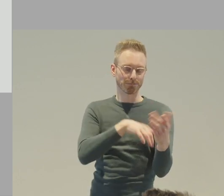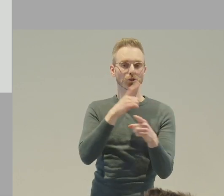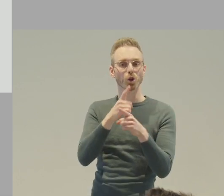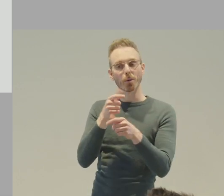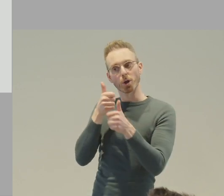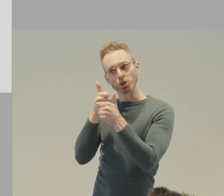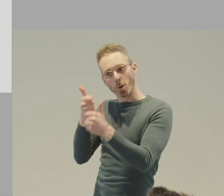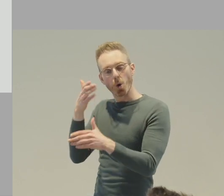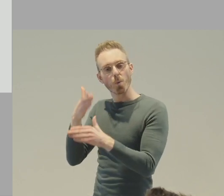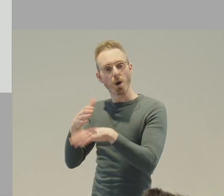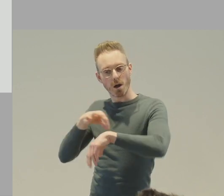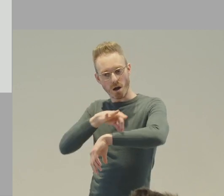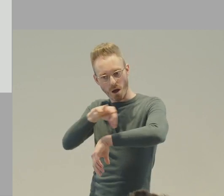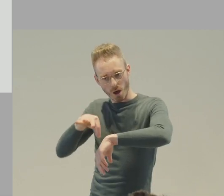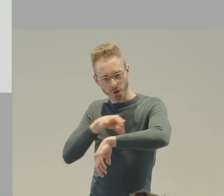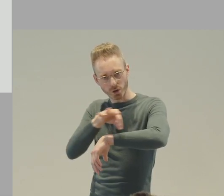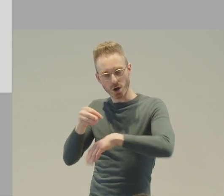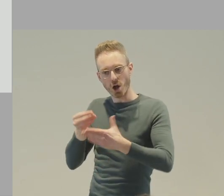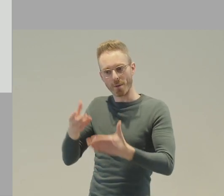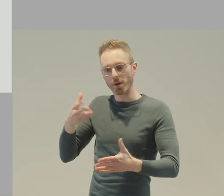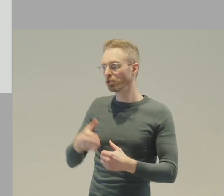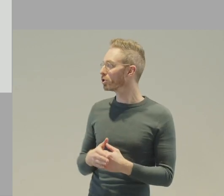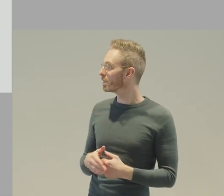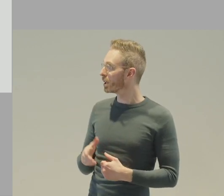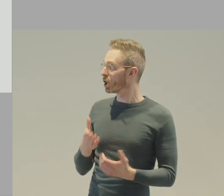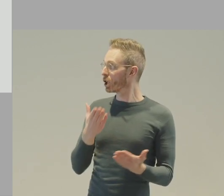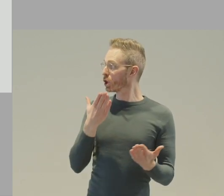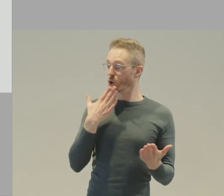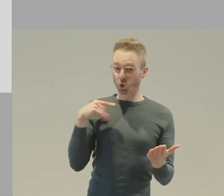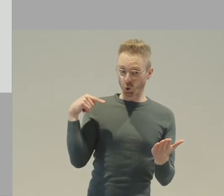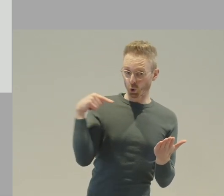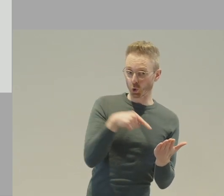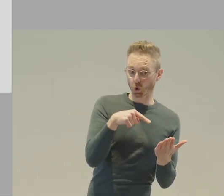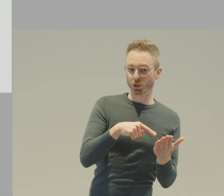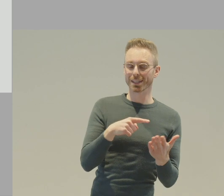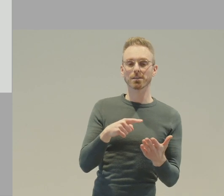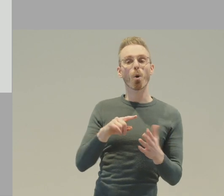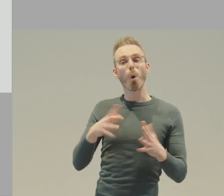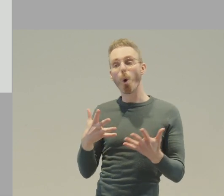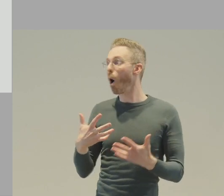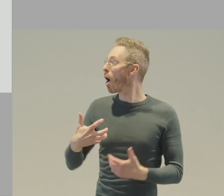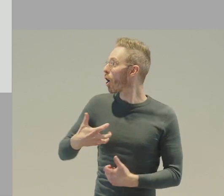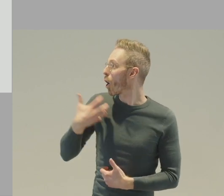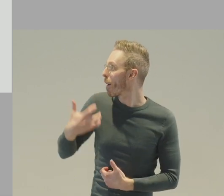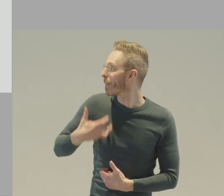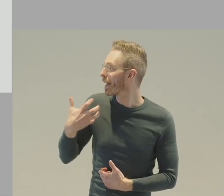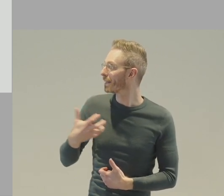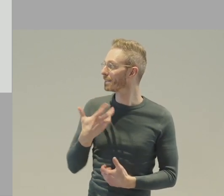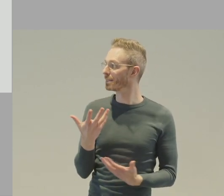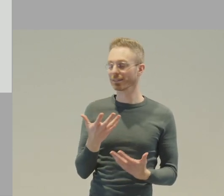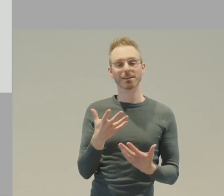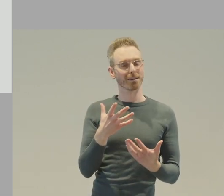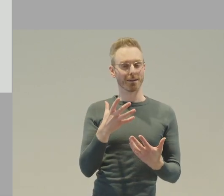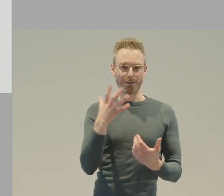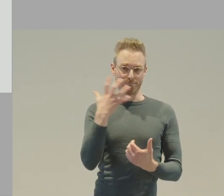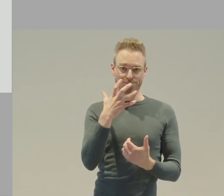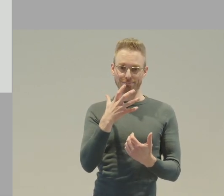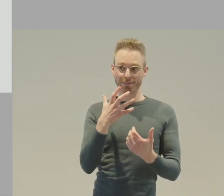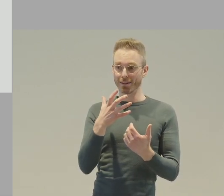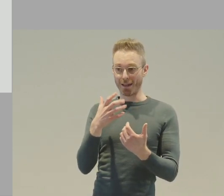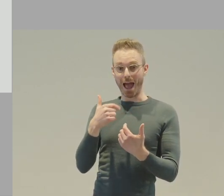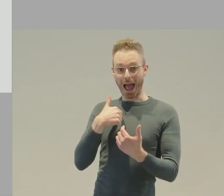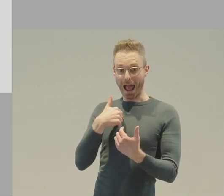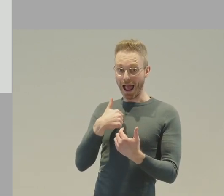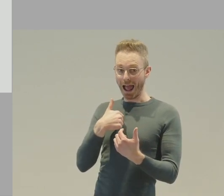saying it. Use it. Quote it. I copy and paste. I am that guy in emails. Nobody wants to get an email from me from the Access to Work team because